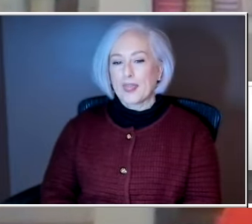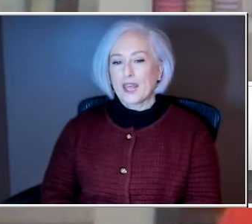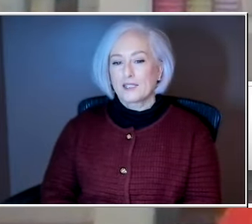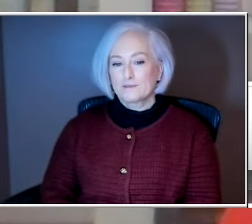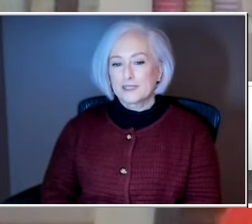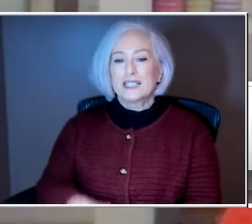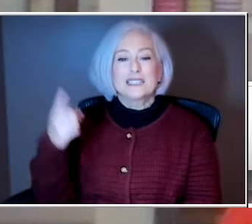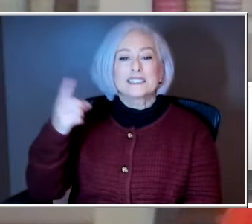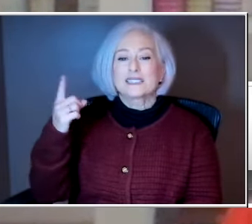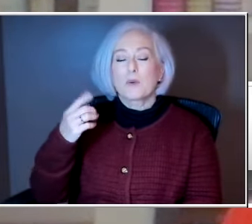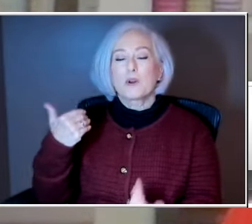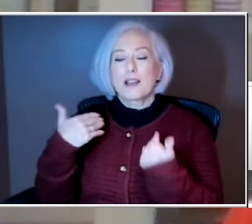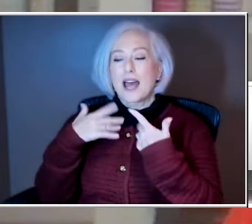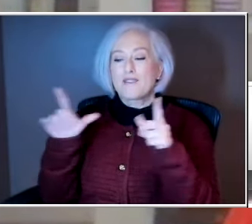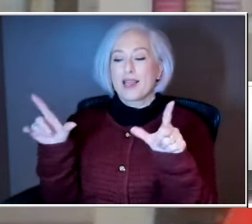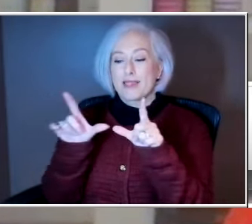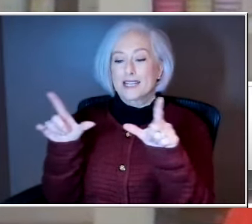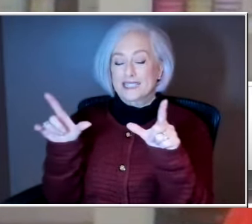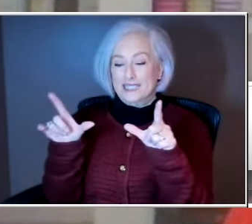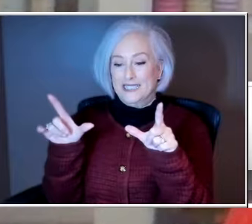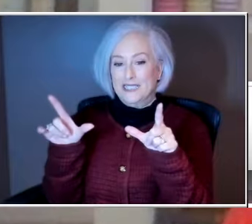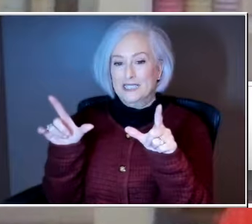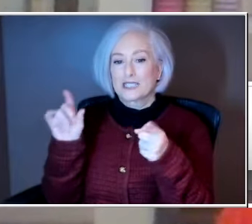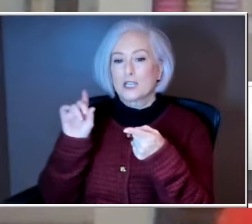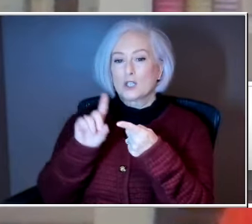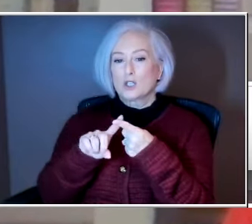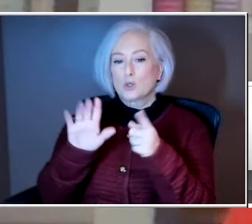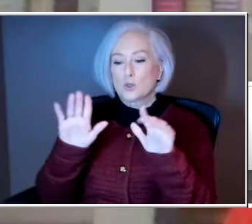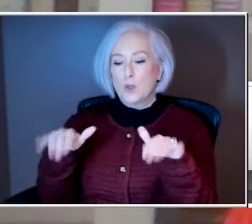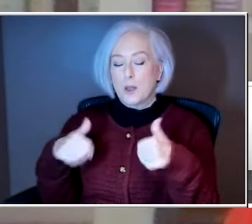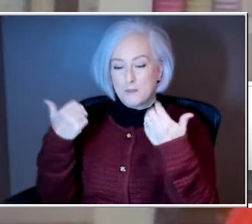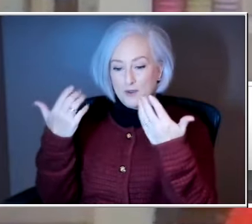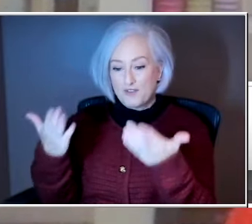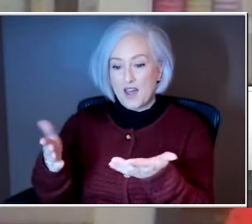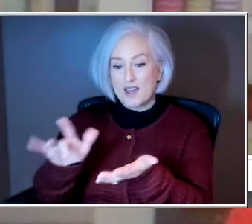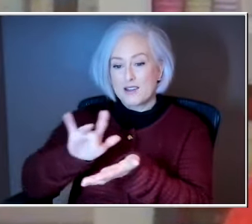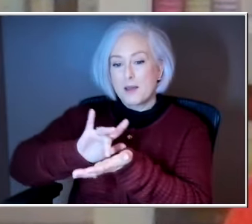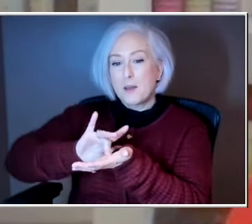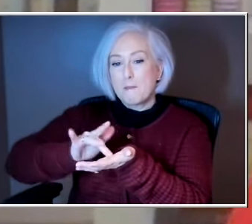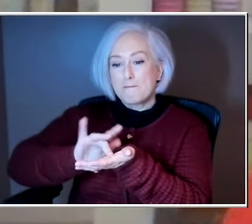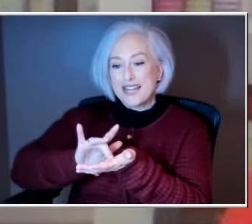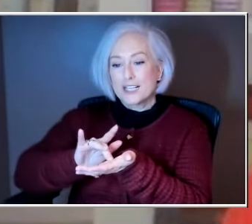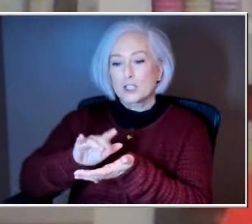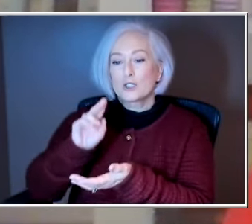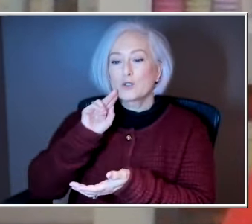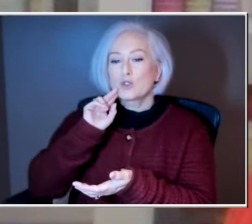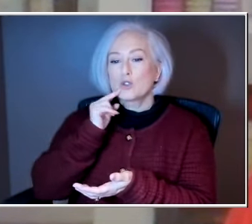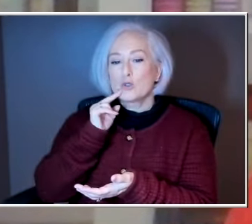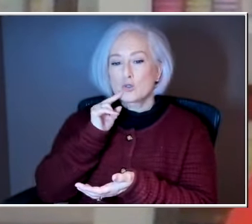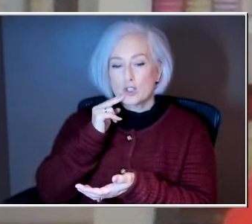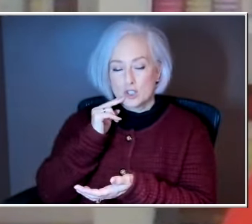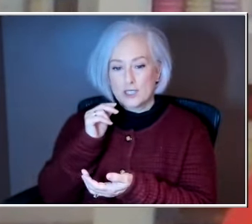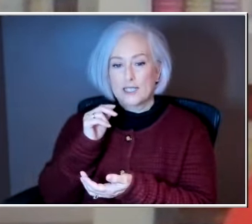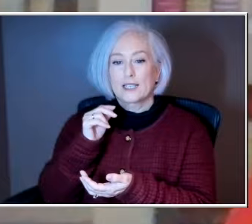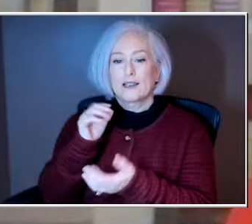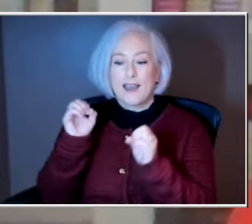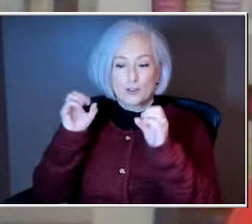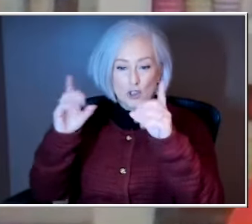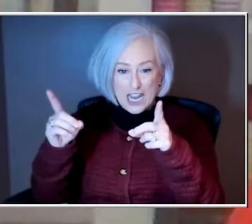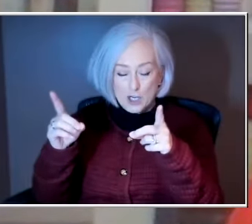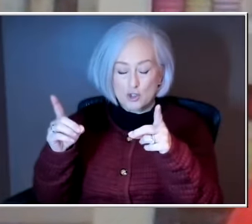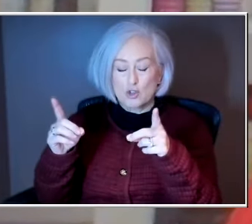someone who's licensed to, provide medical nutrition education